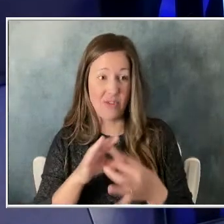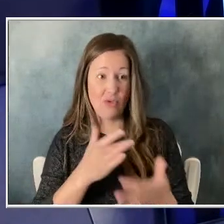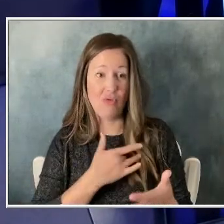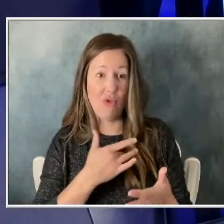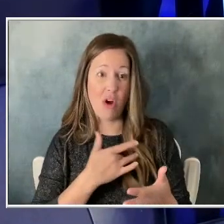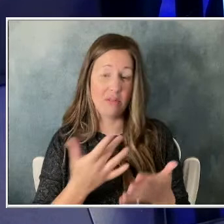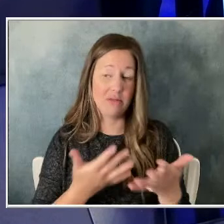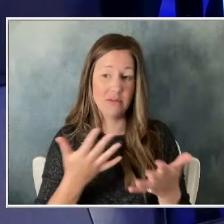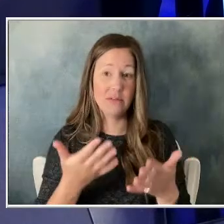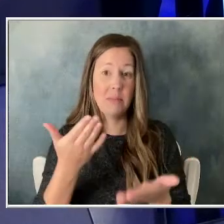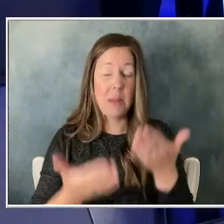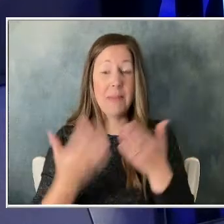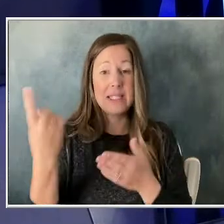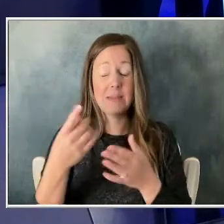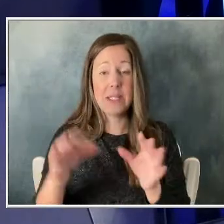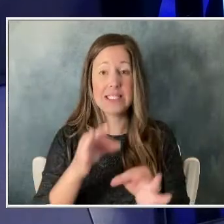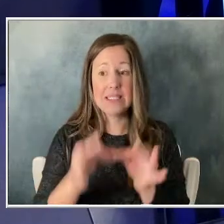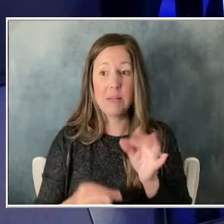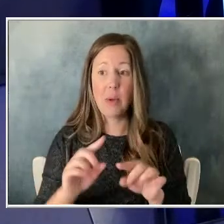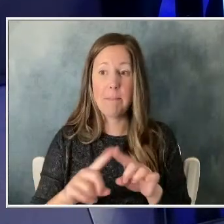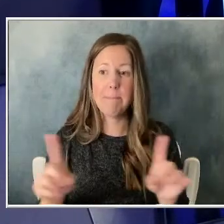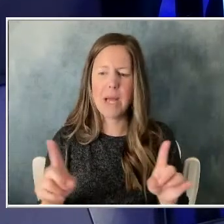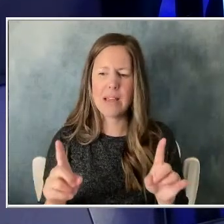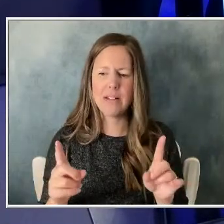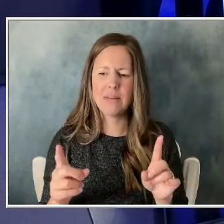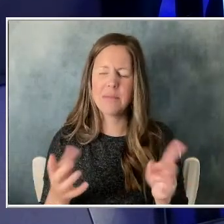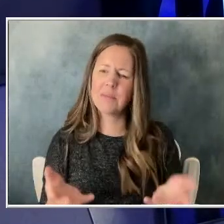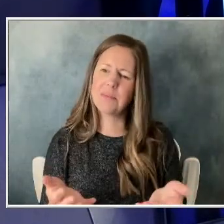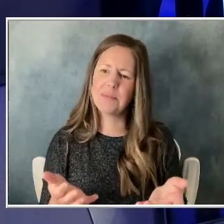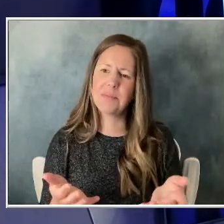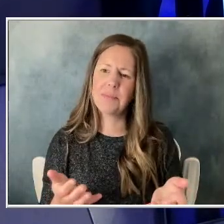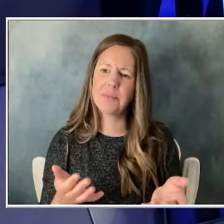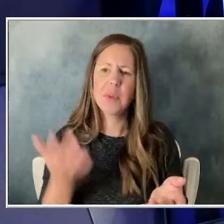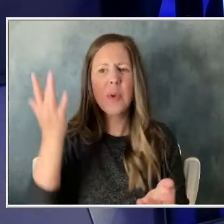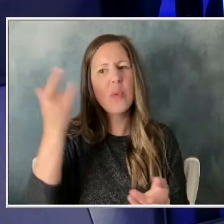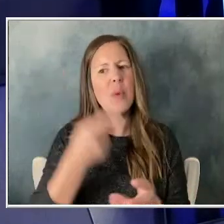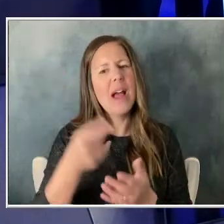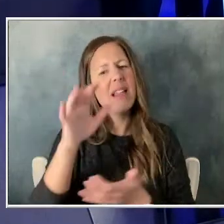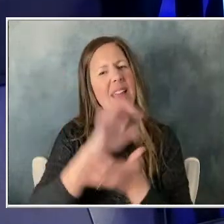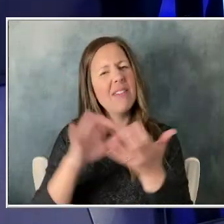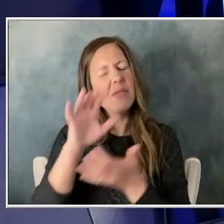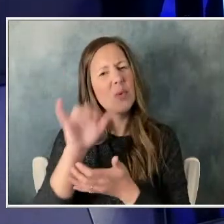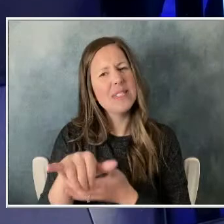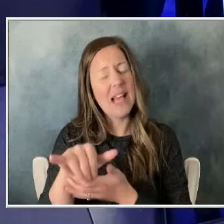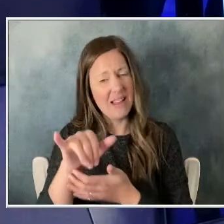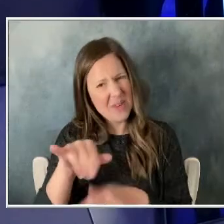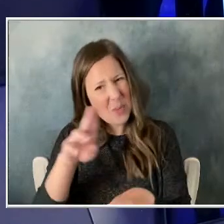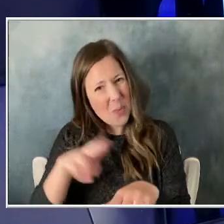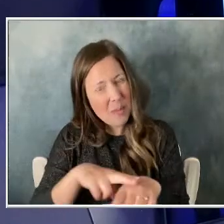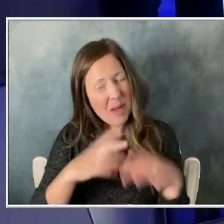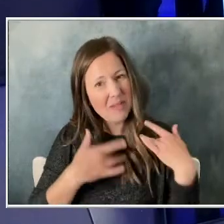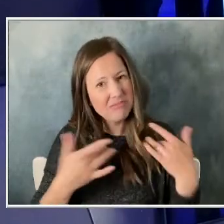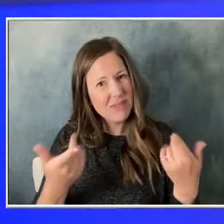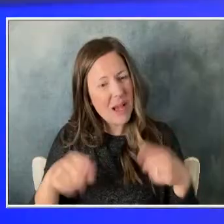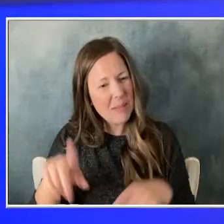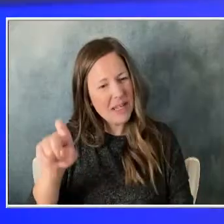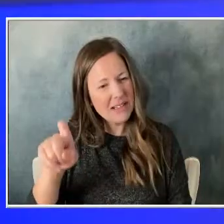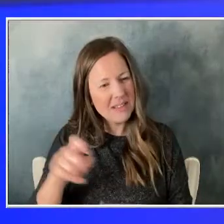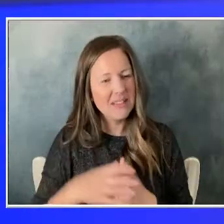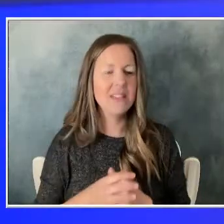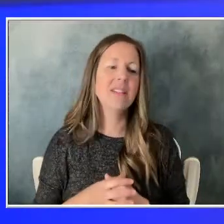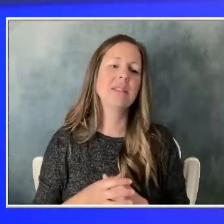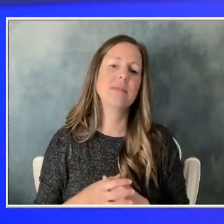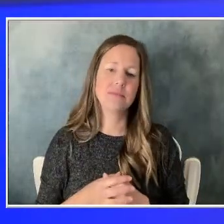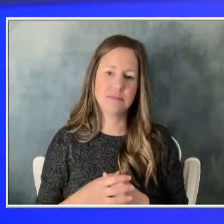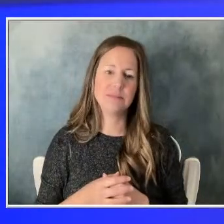something simple, but why would they have confused that, and is that normal? Yeah, the question is there are